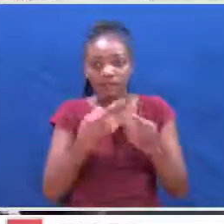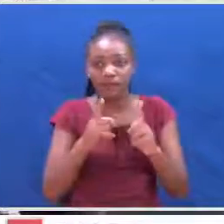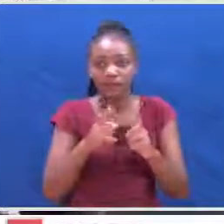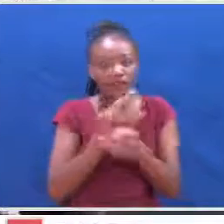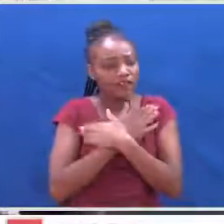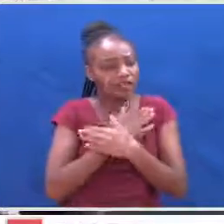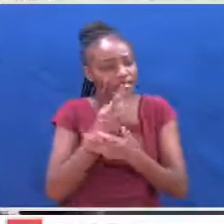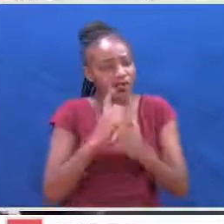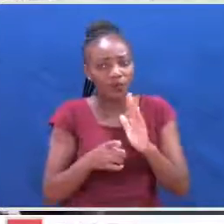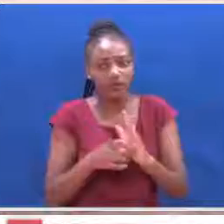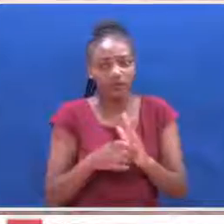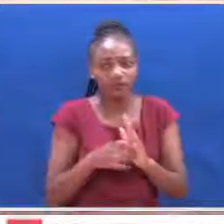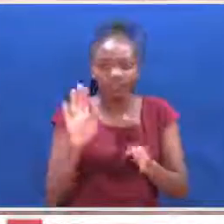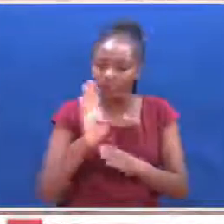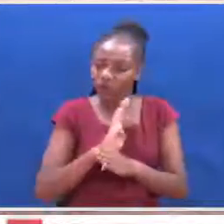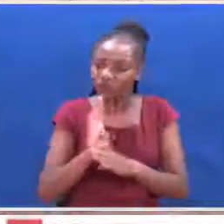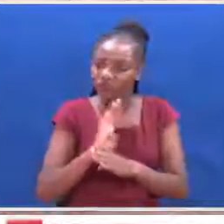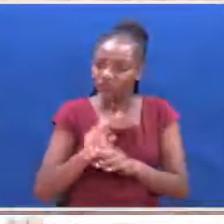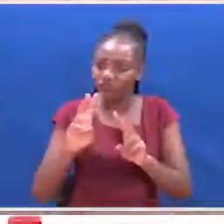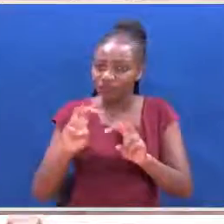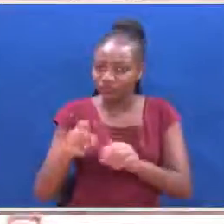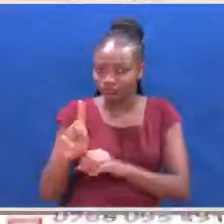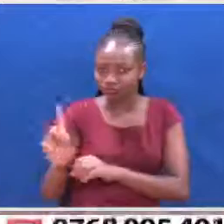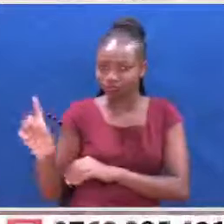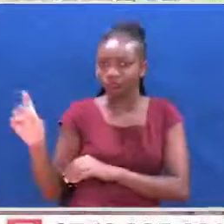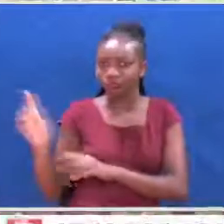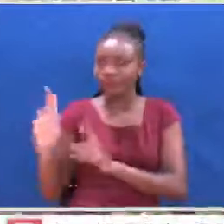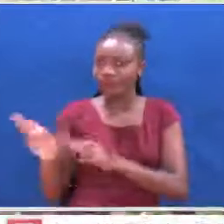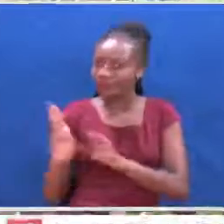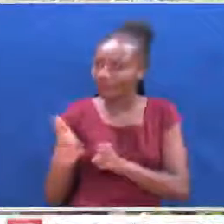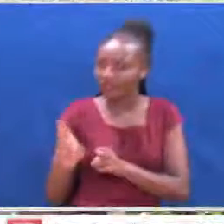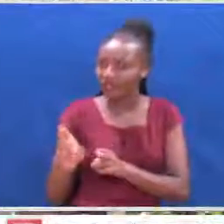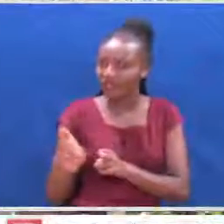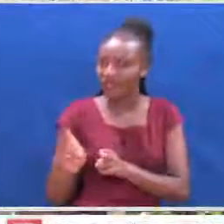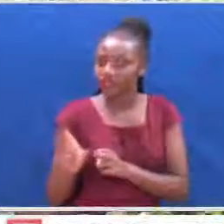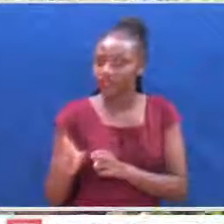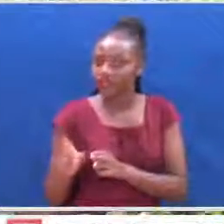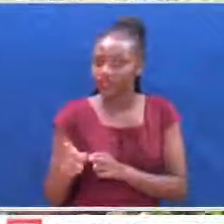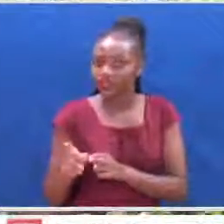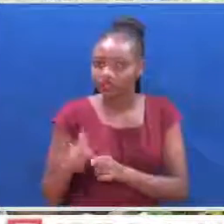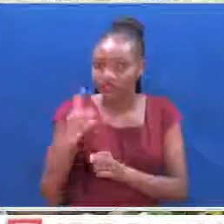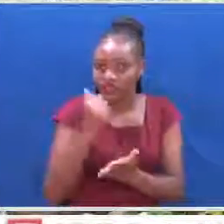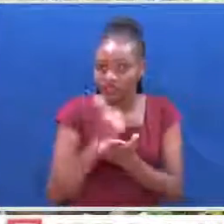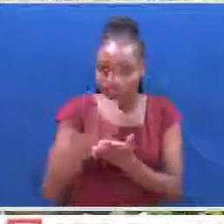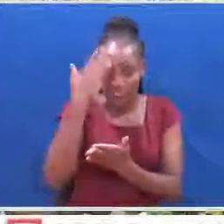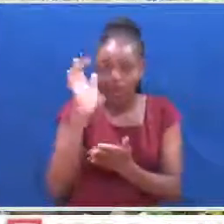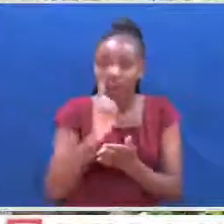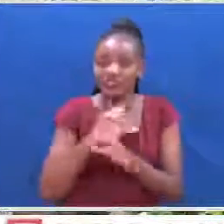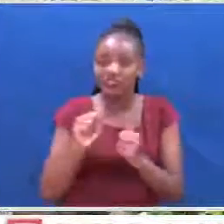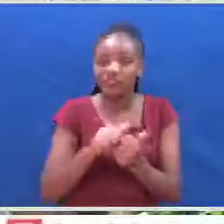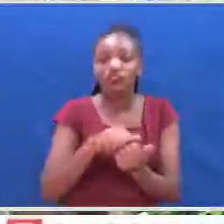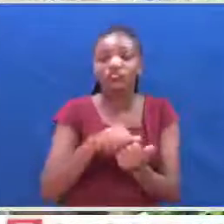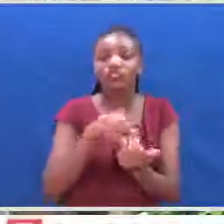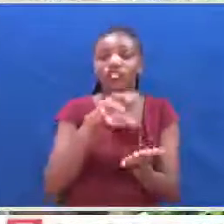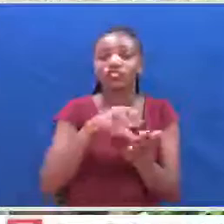Frederick walienda kutafuta Kuni Kama ilivyo kawaida Yao this office is aware of an incidence Which